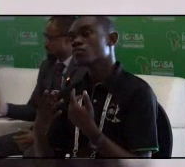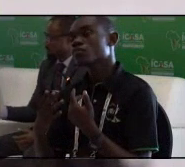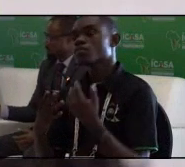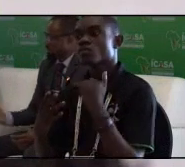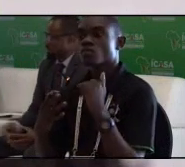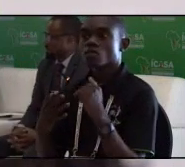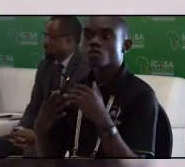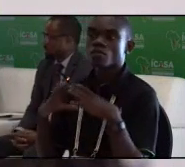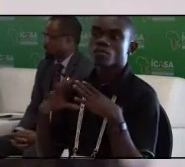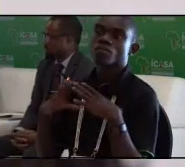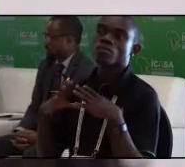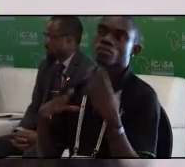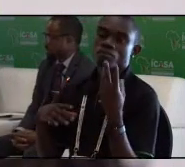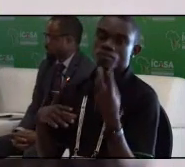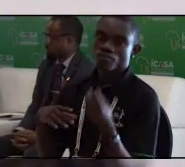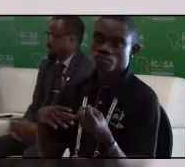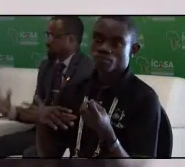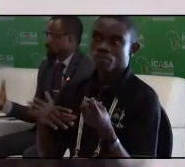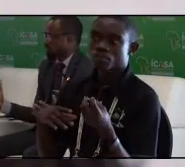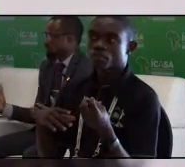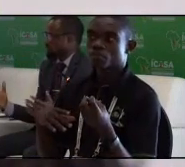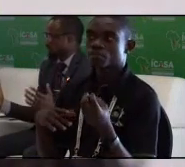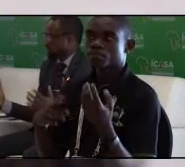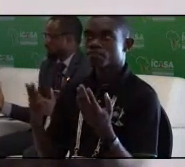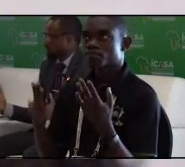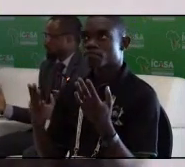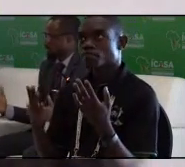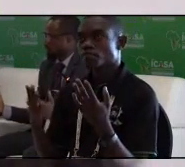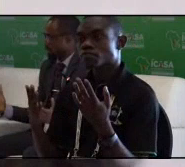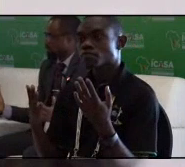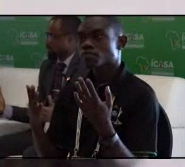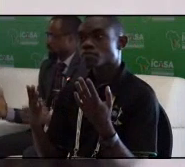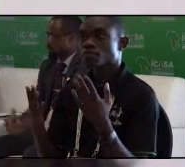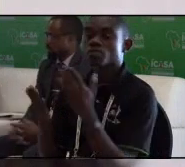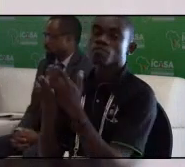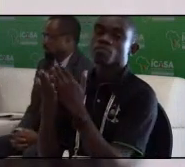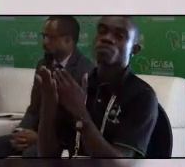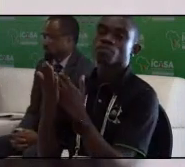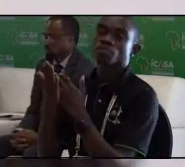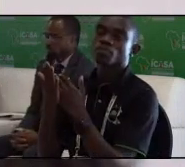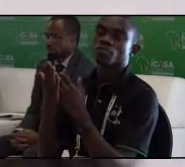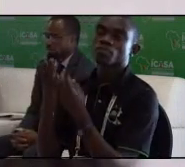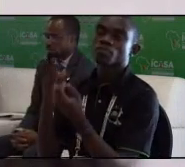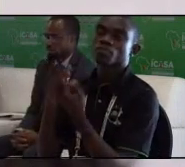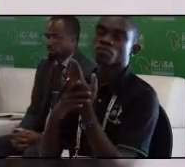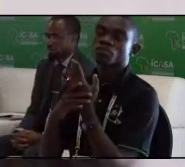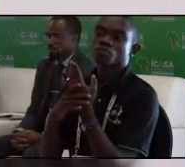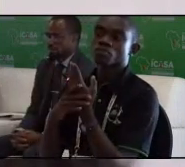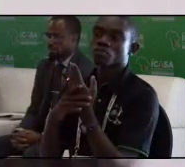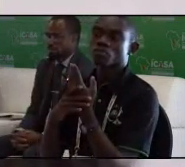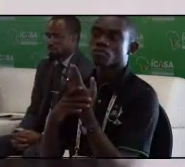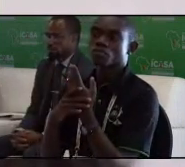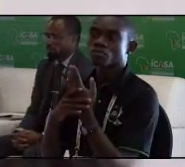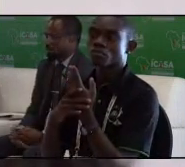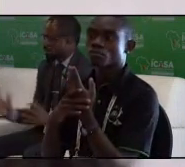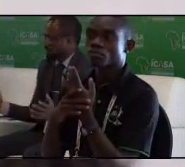the funder. Really important. Then we have demand creation. We had a robust demand creation plan that involves, of course, utilizing the